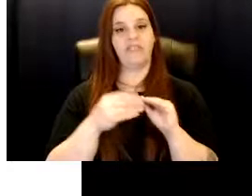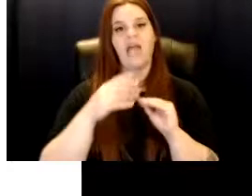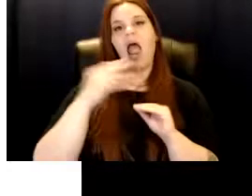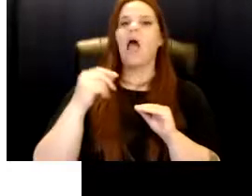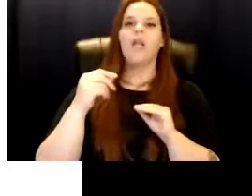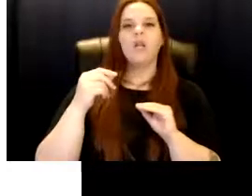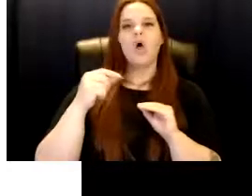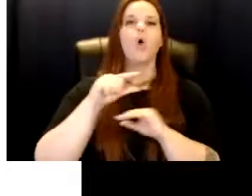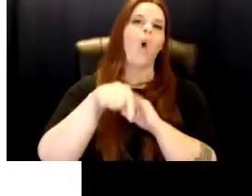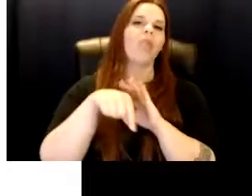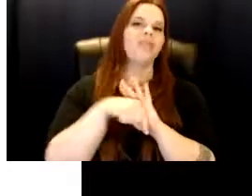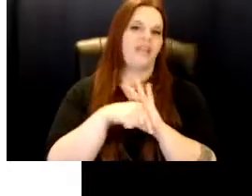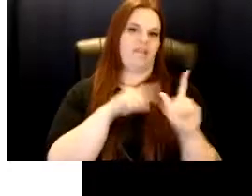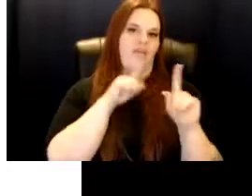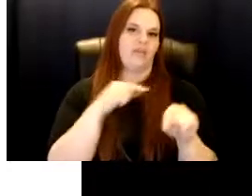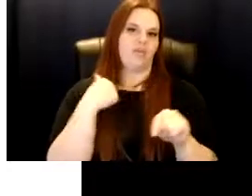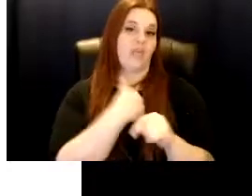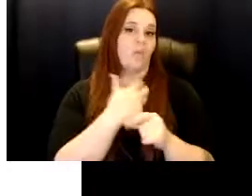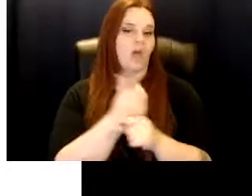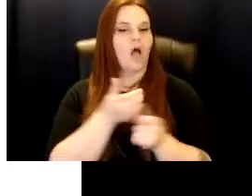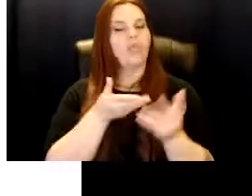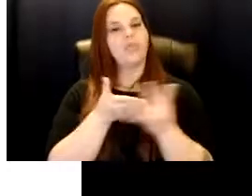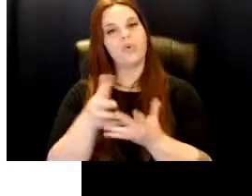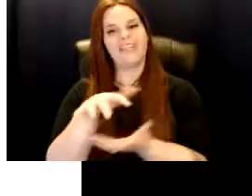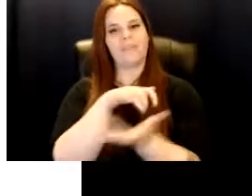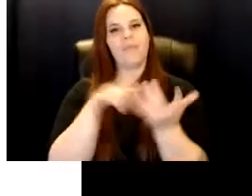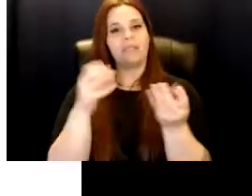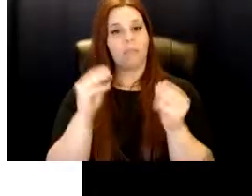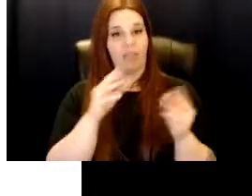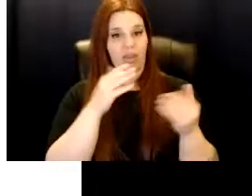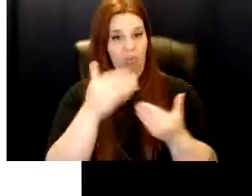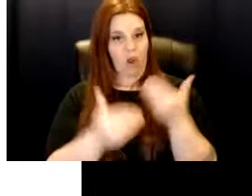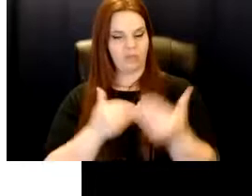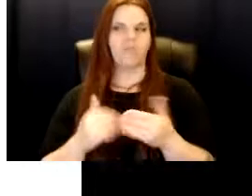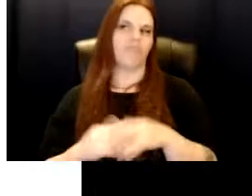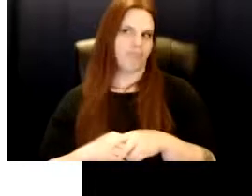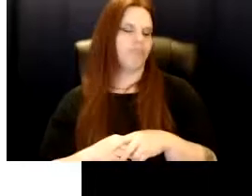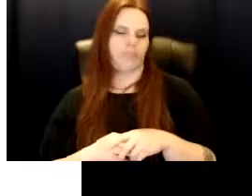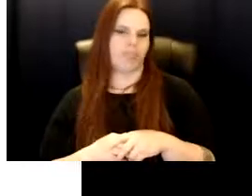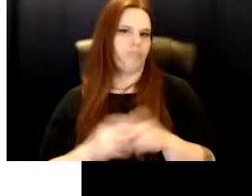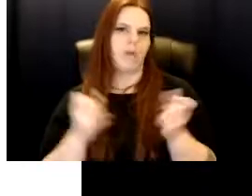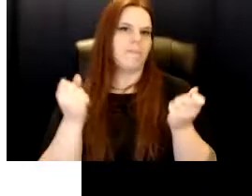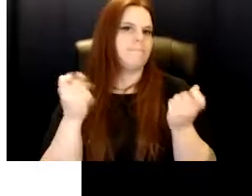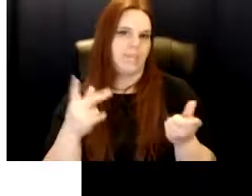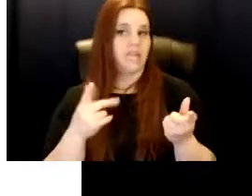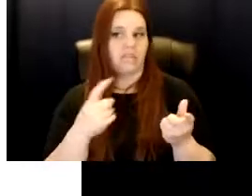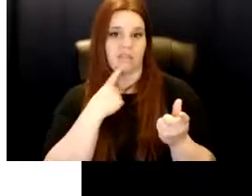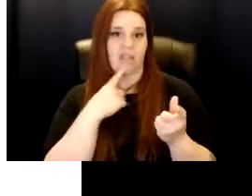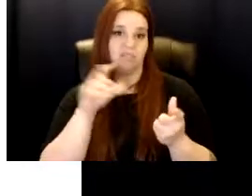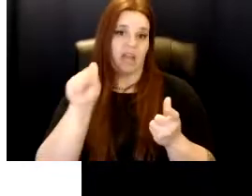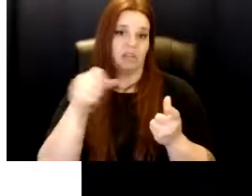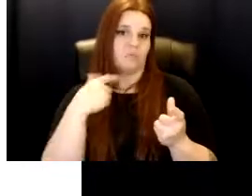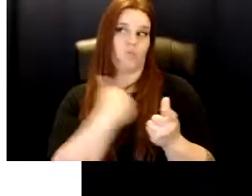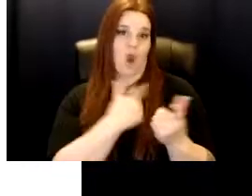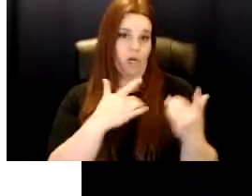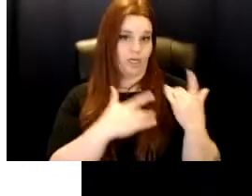throughout this mixed method process, yes, a lot of them indicated that they are concerned. They're concerned about